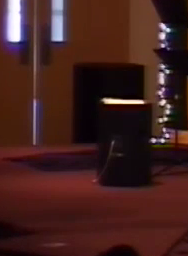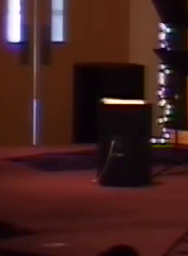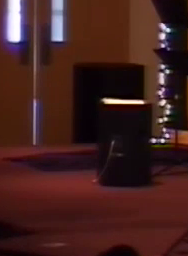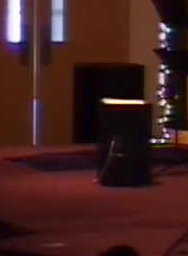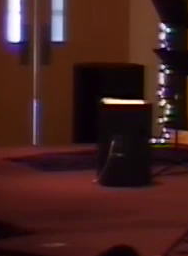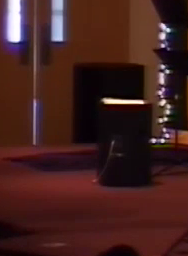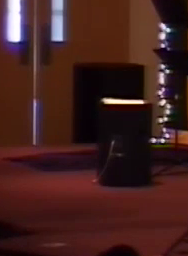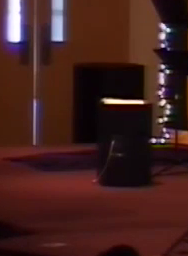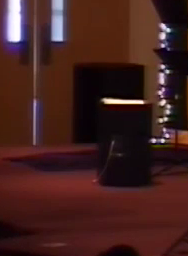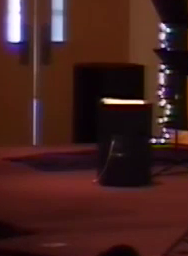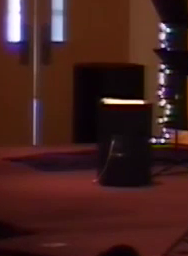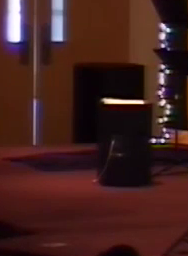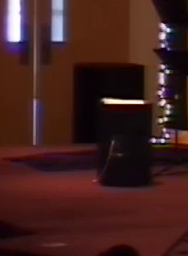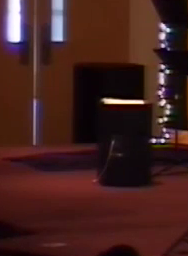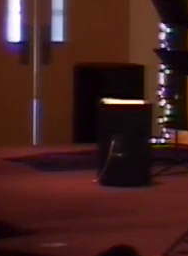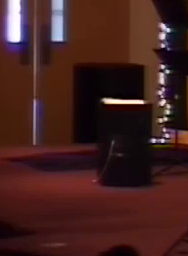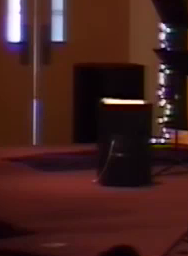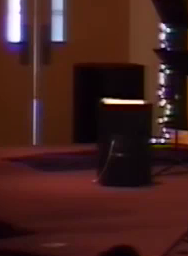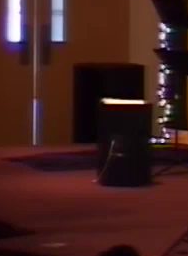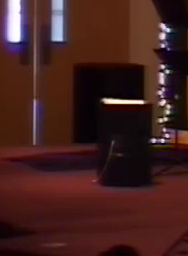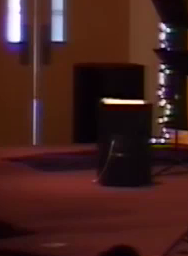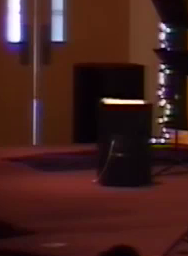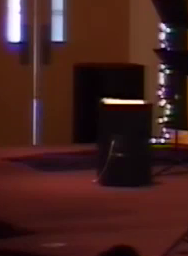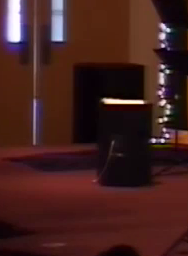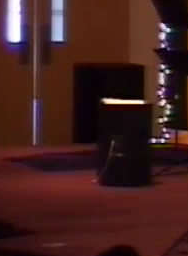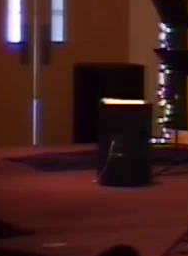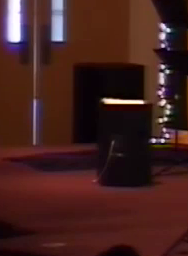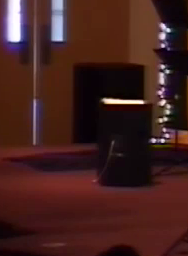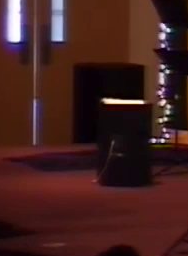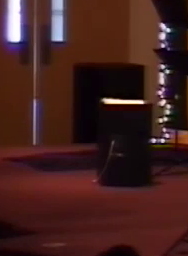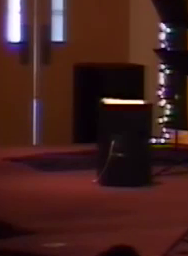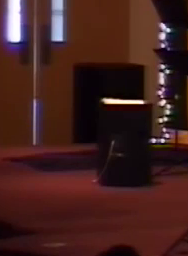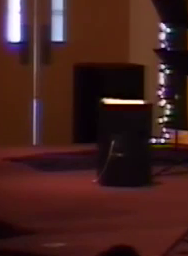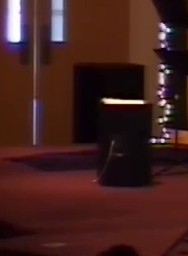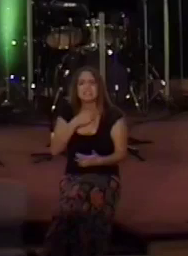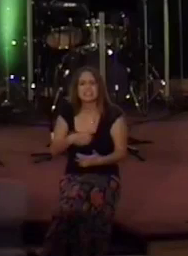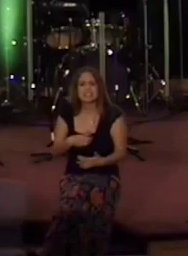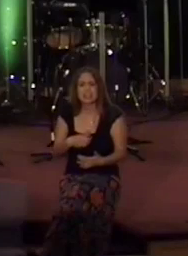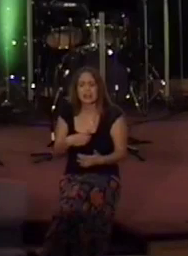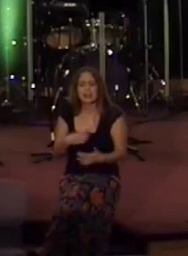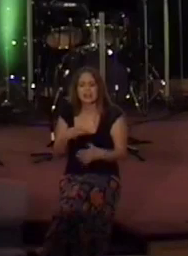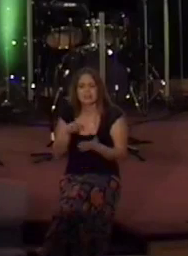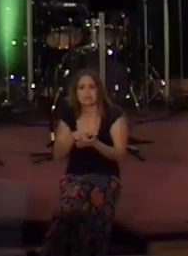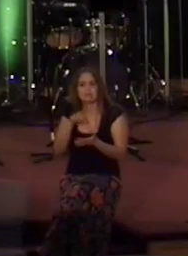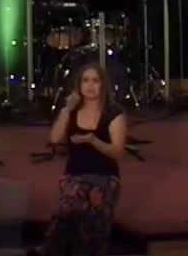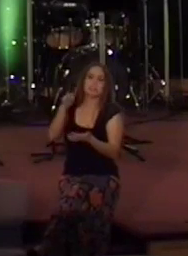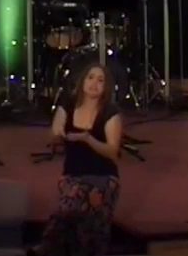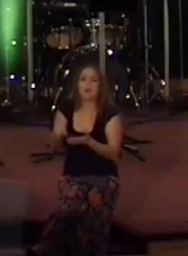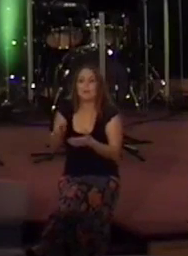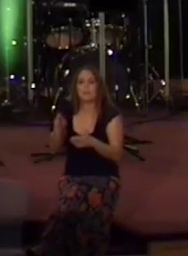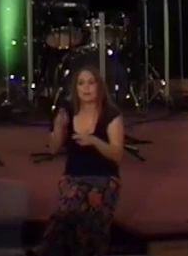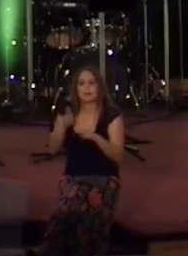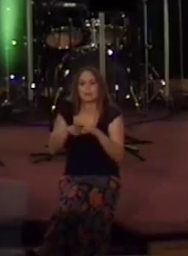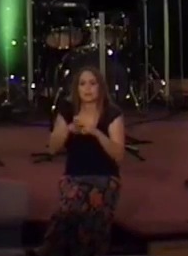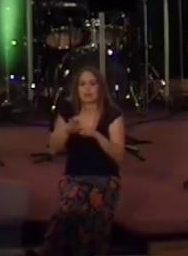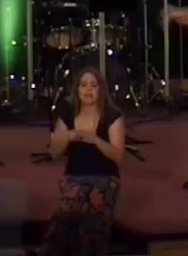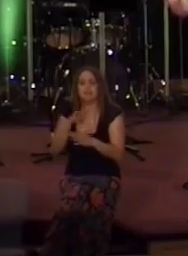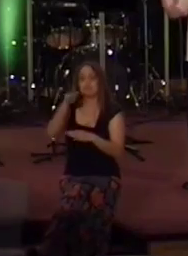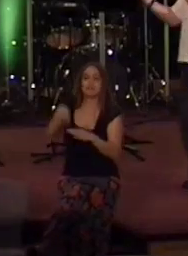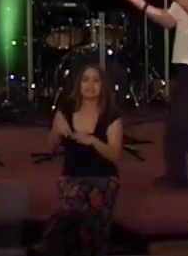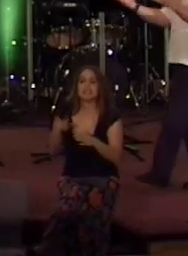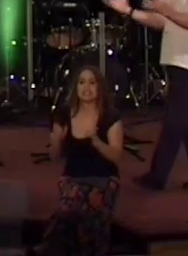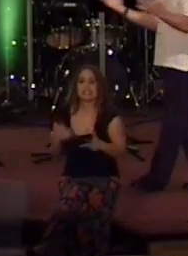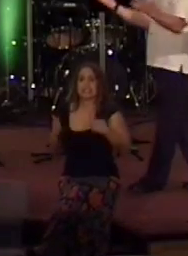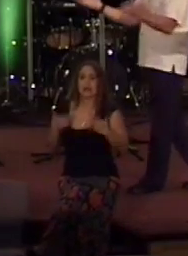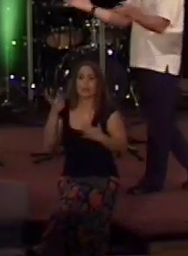feelings or the excited feelings or the desire to jump over rows of chairs and excitement for the Lord.